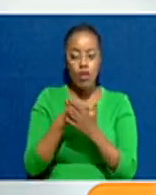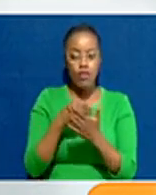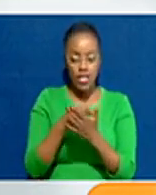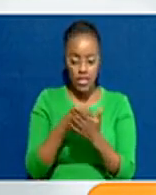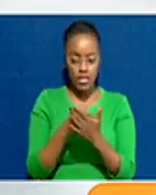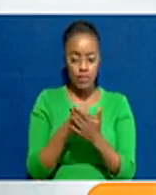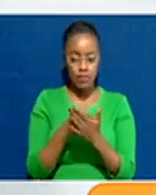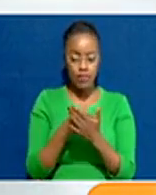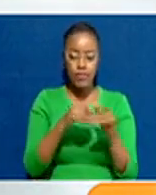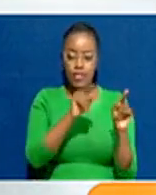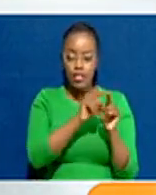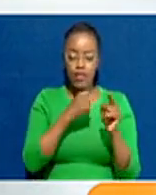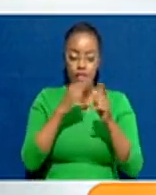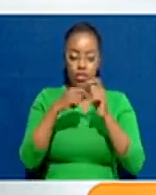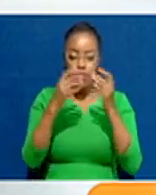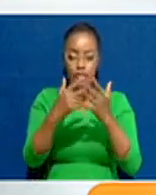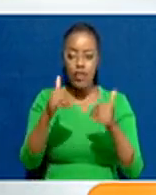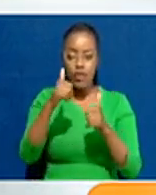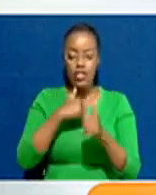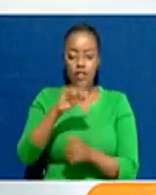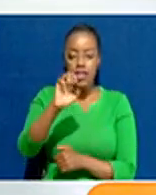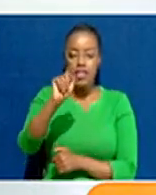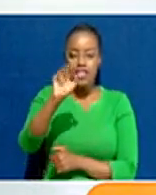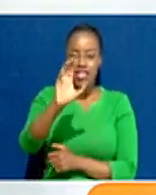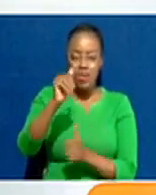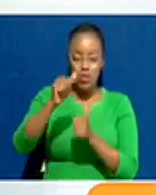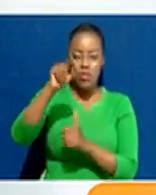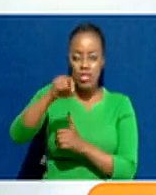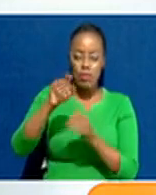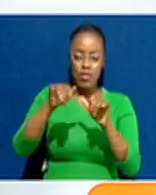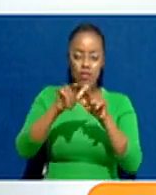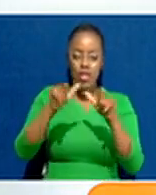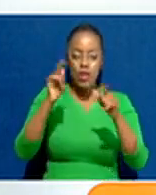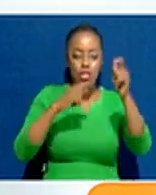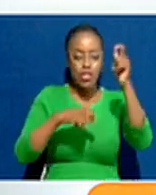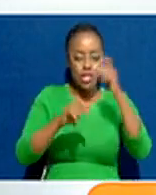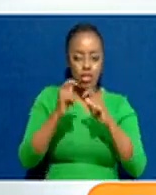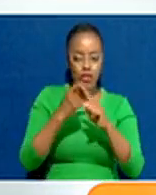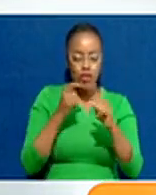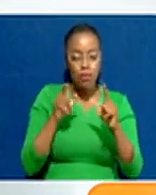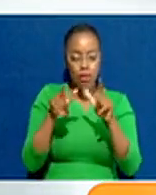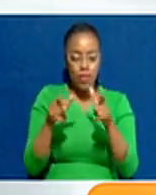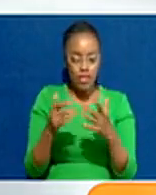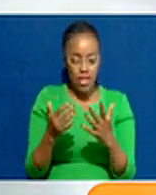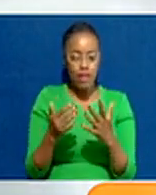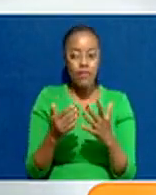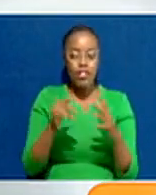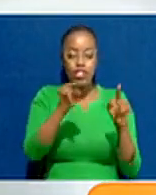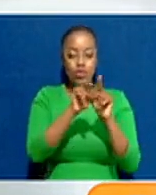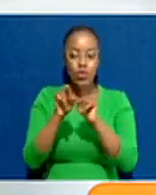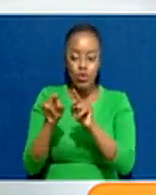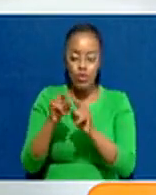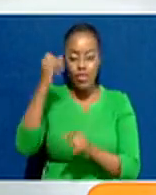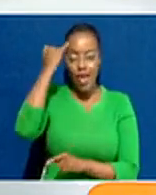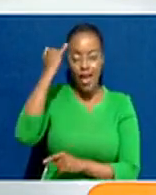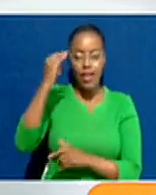off assets, the towers to ATC, supposedly some land was sold off according to the press. And the